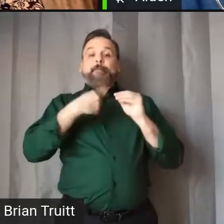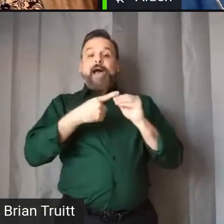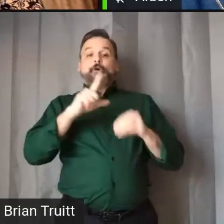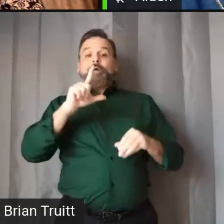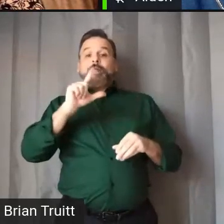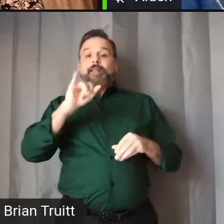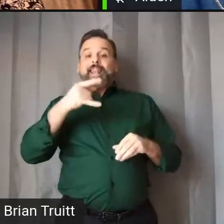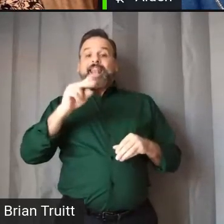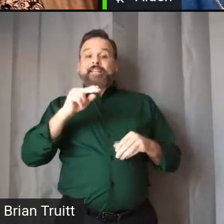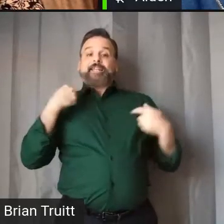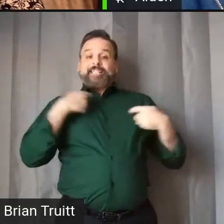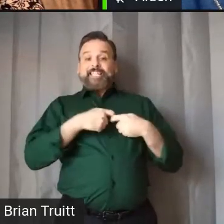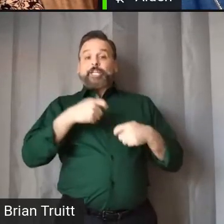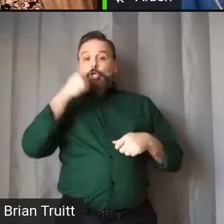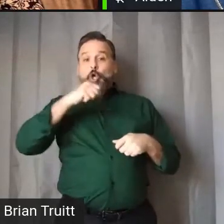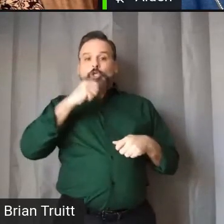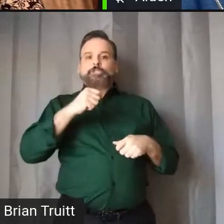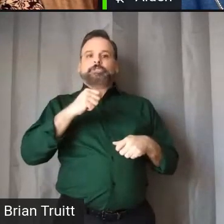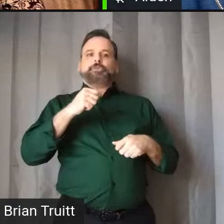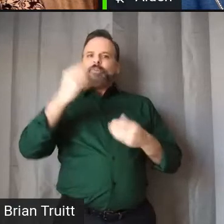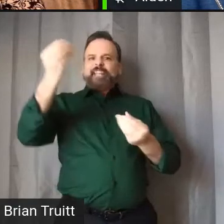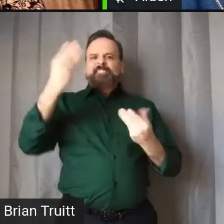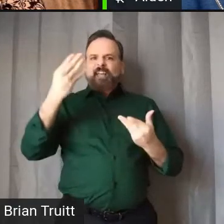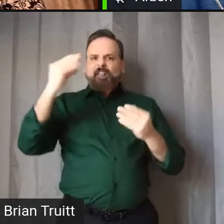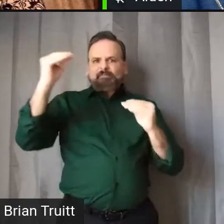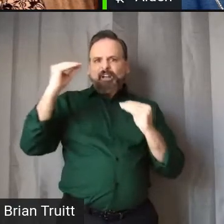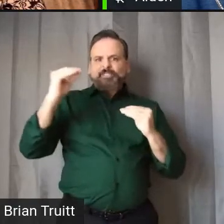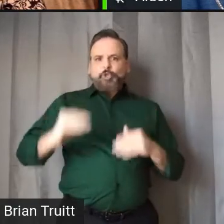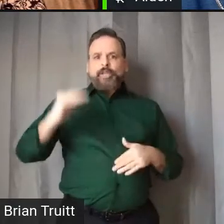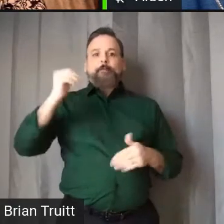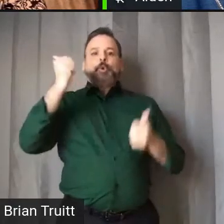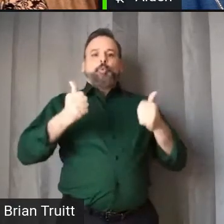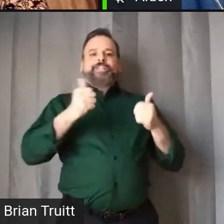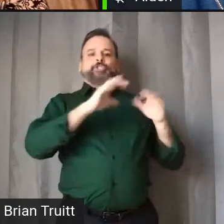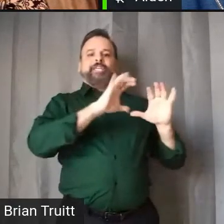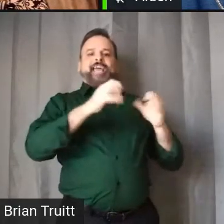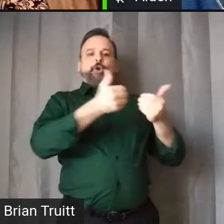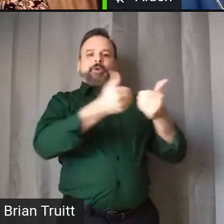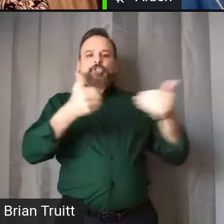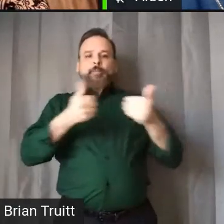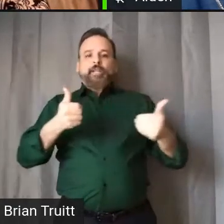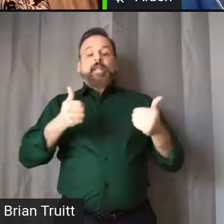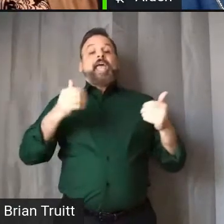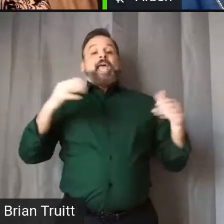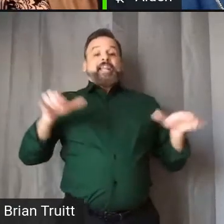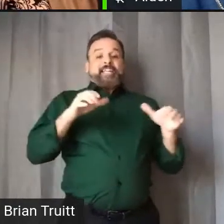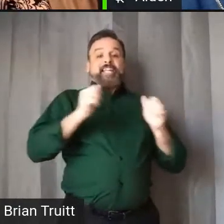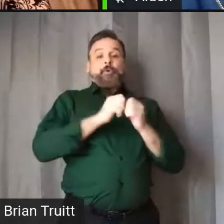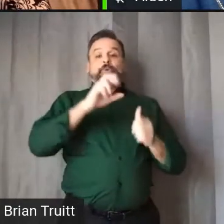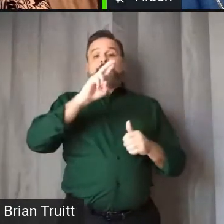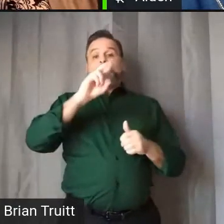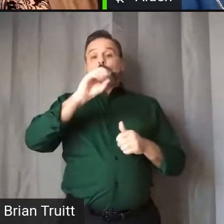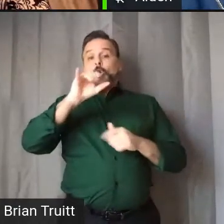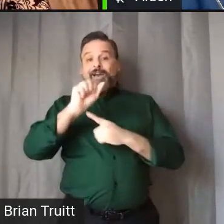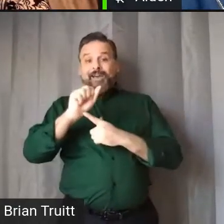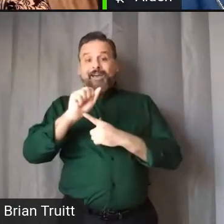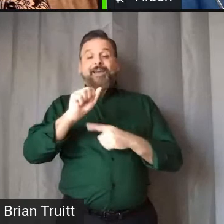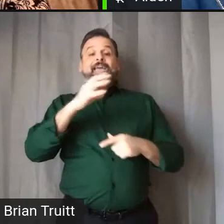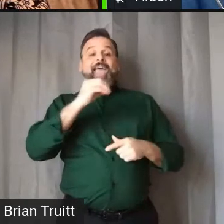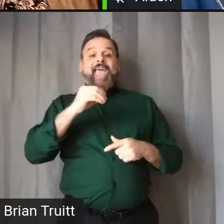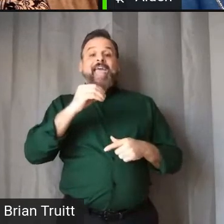up, what categories we get sorted in. So I got to do that with Roja in Blanca y Roja. And in Dark and